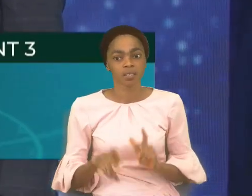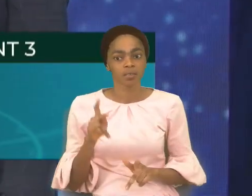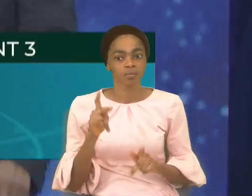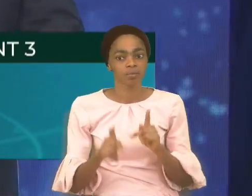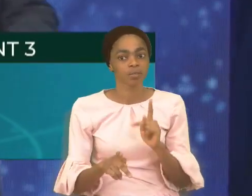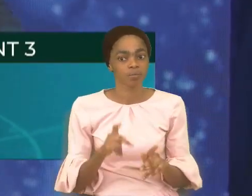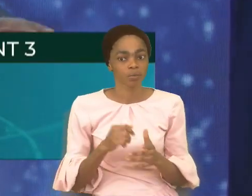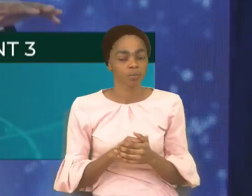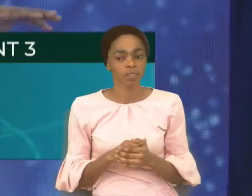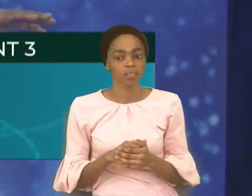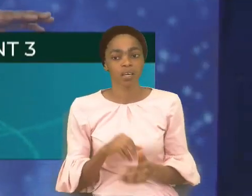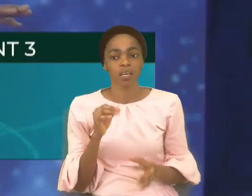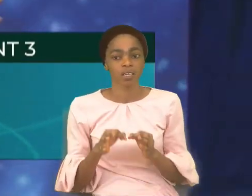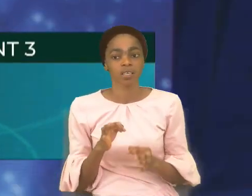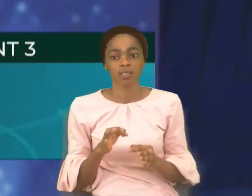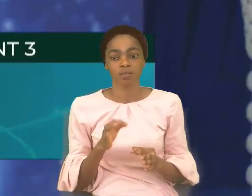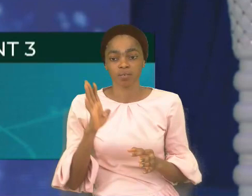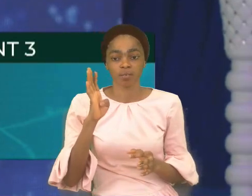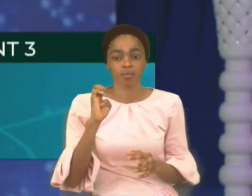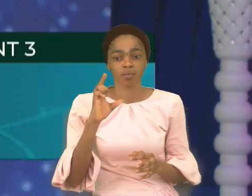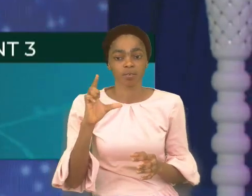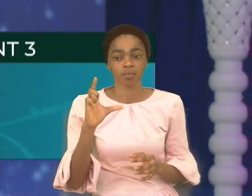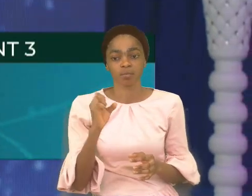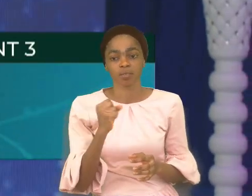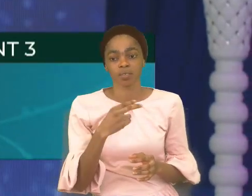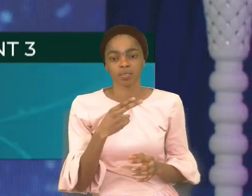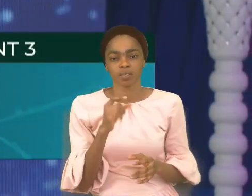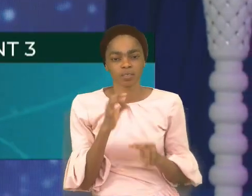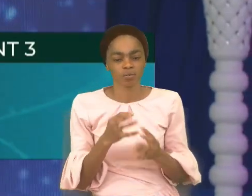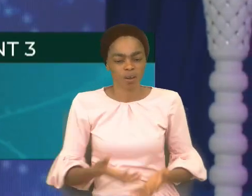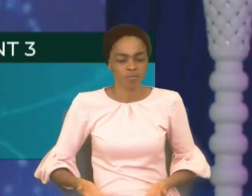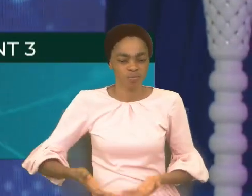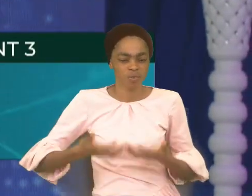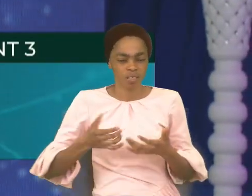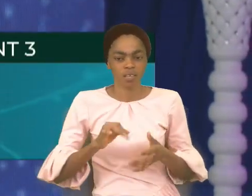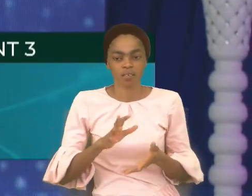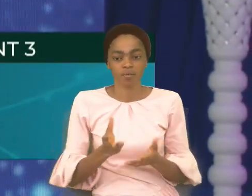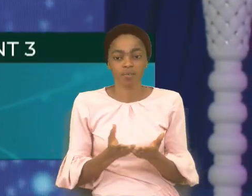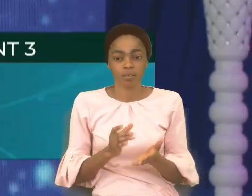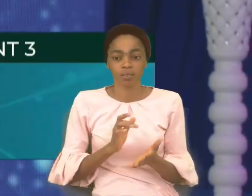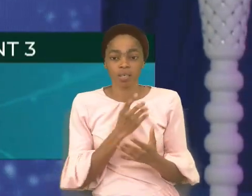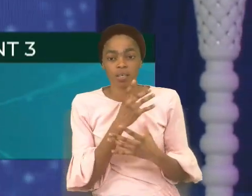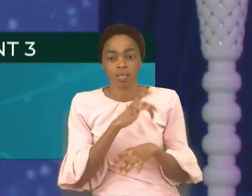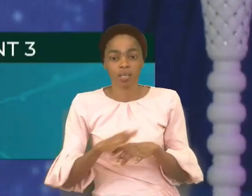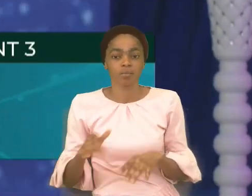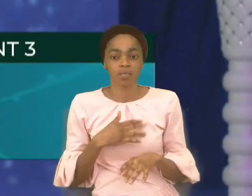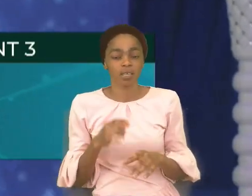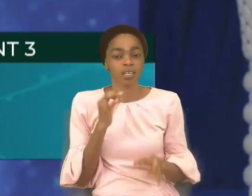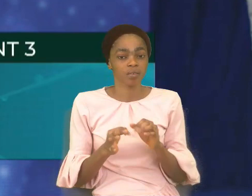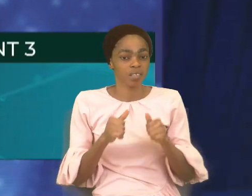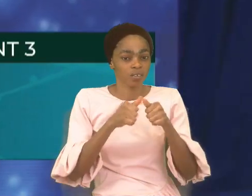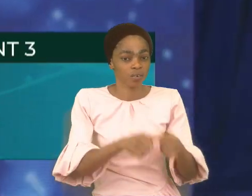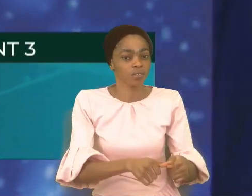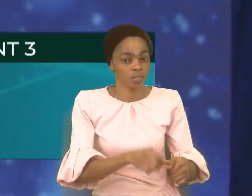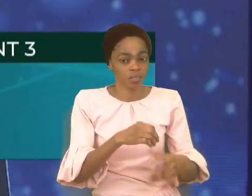If he remained in that condition, and the Pharisees and the Sadducees and the persecutors of the righteous, if they do